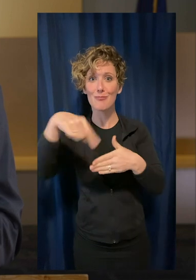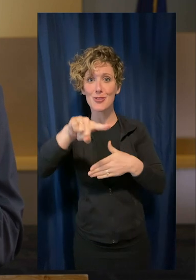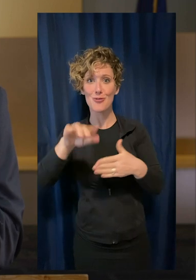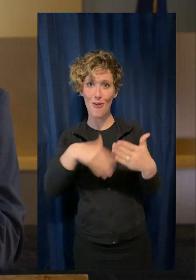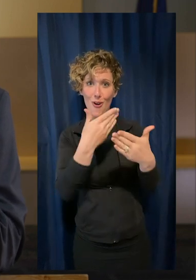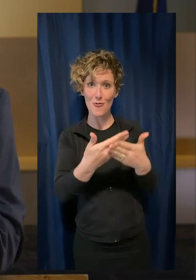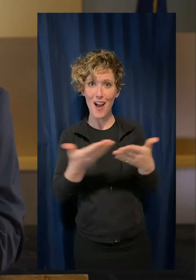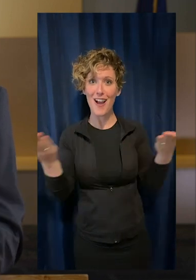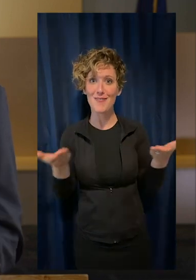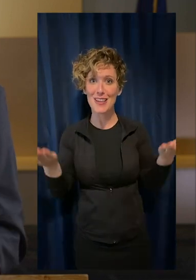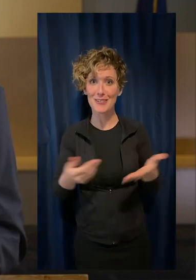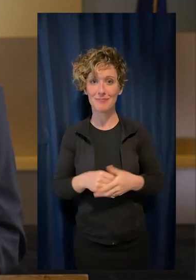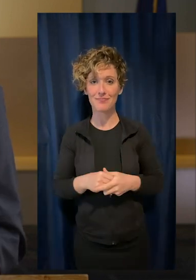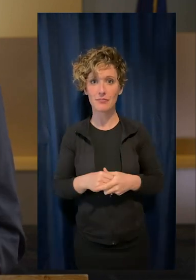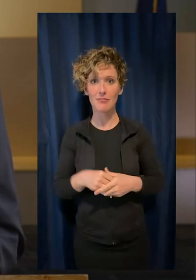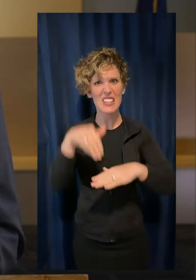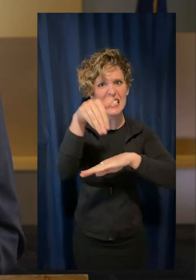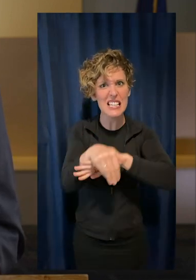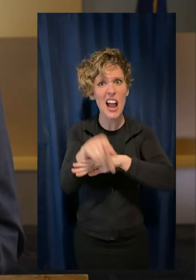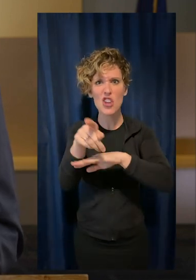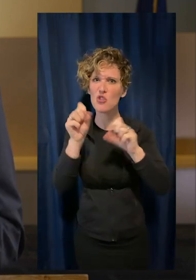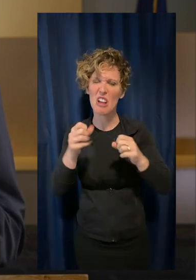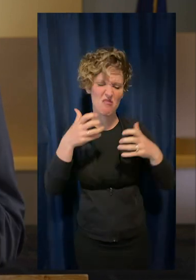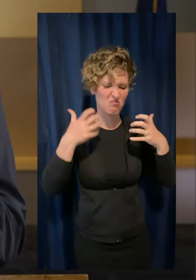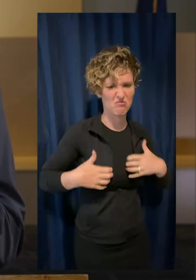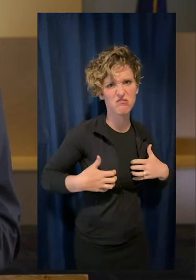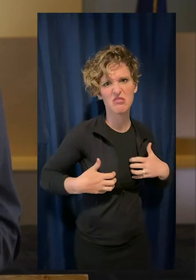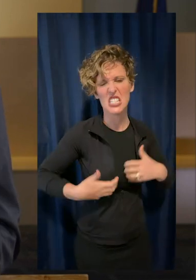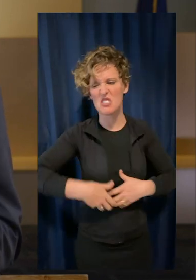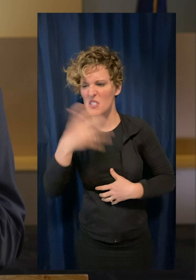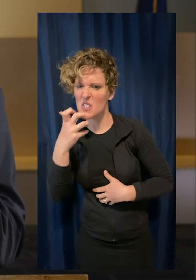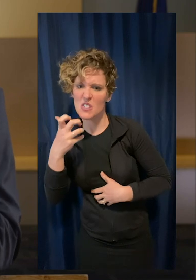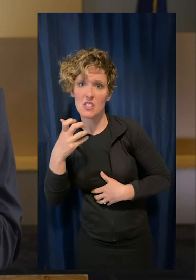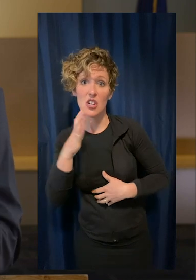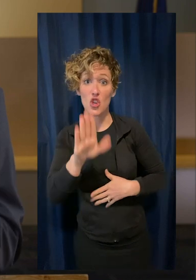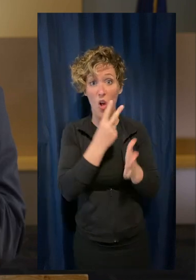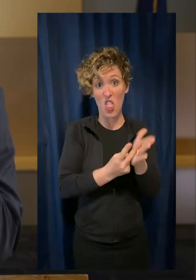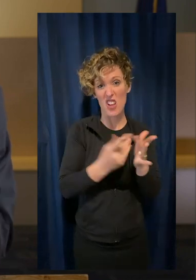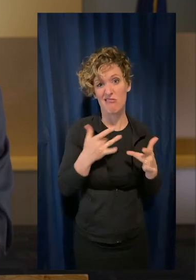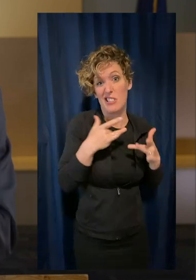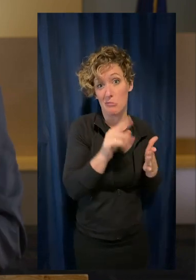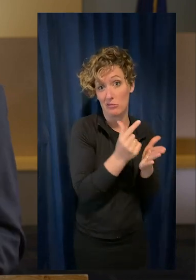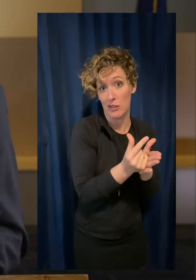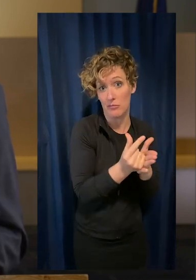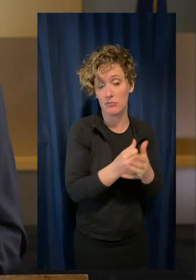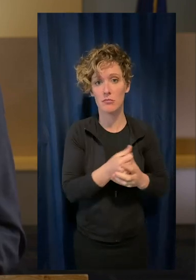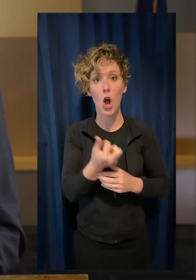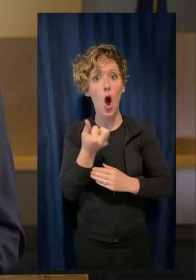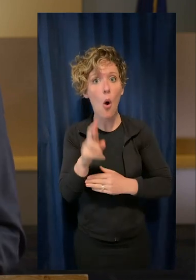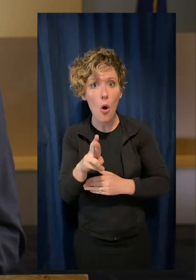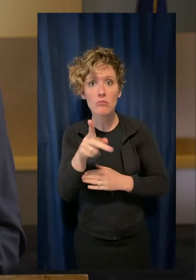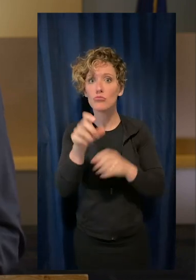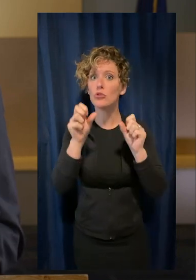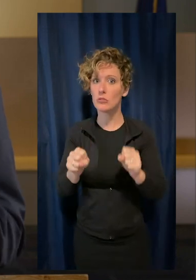can choose to mourn the loss of a traditional graduation, or you can choose to celebrate everything and everyone who